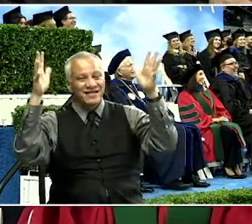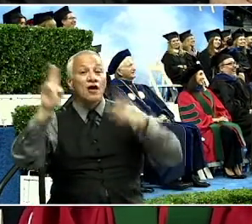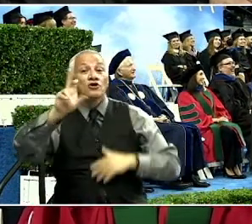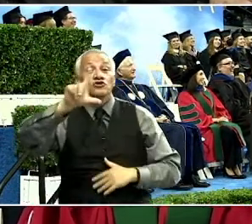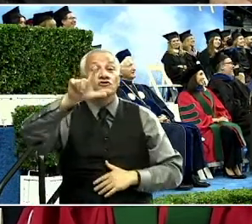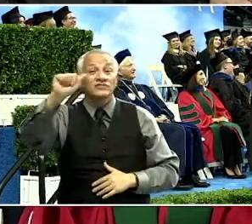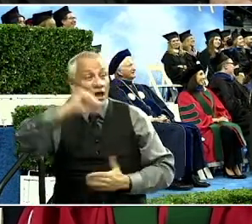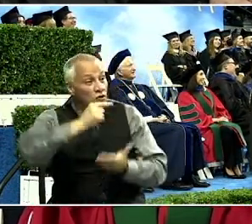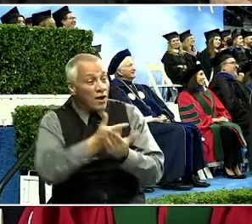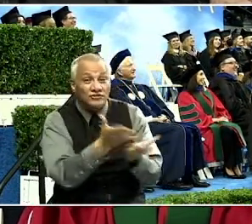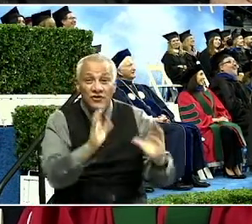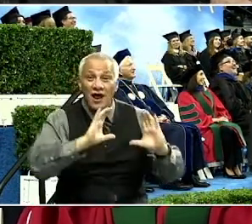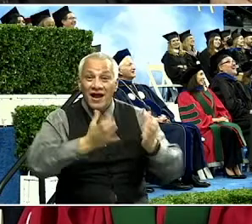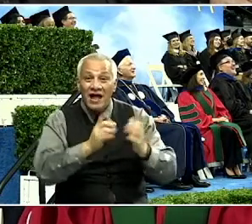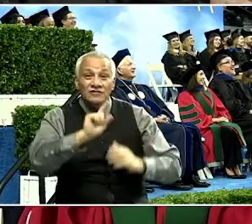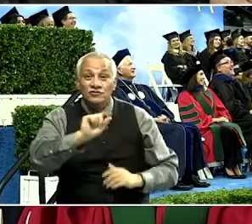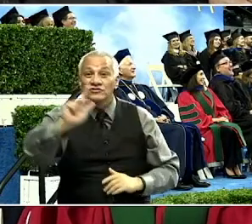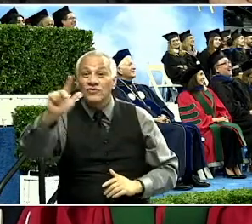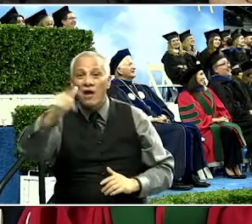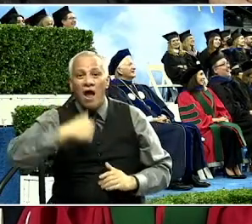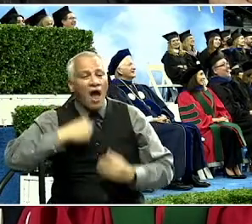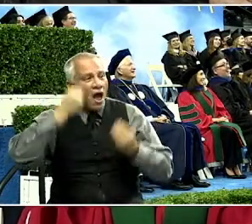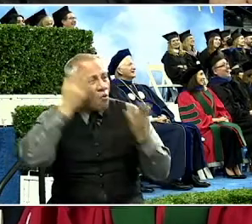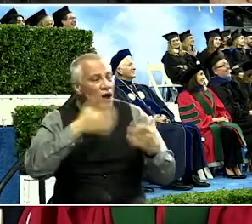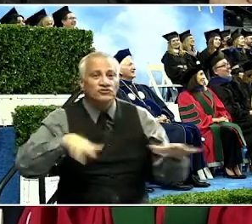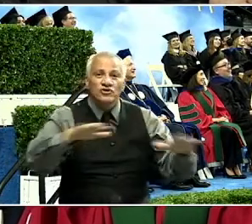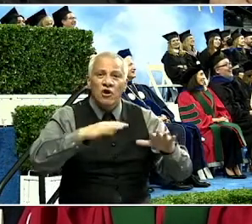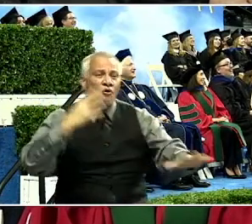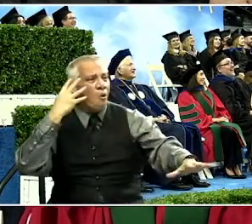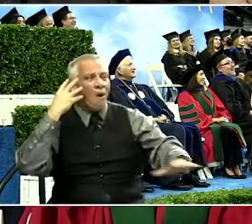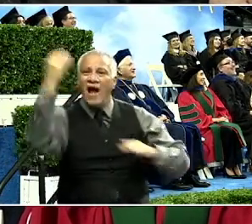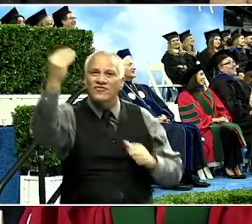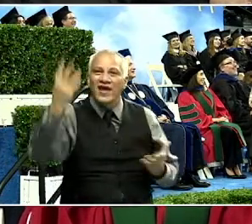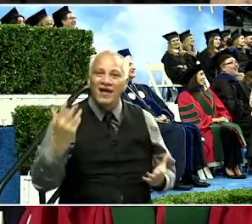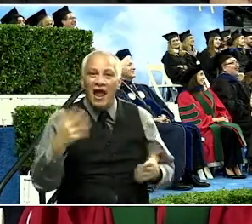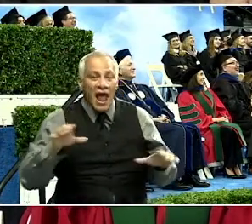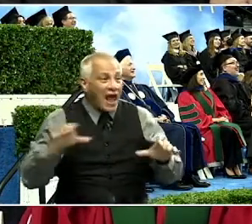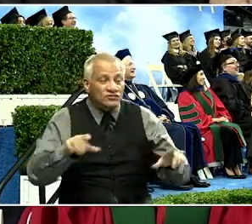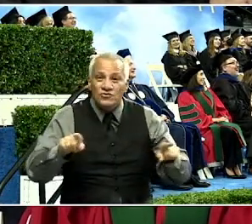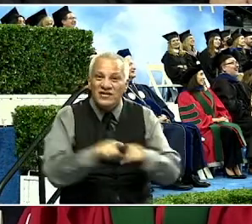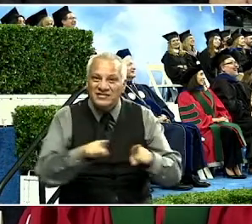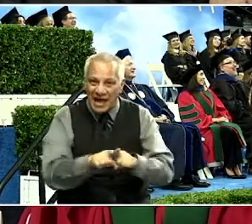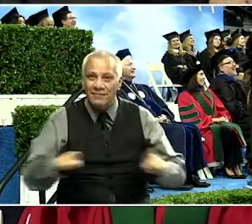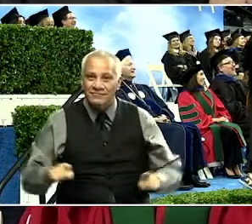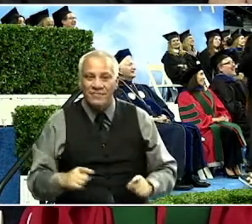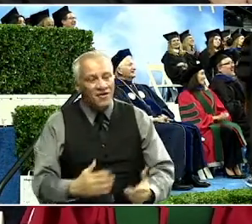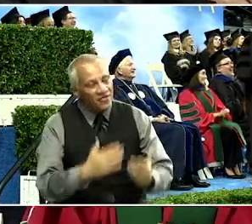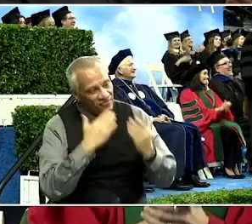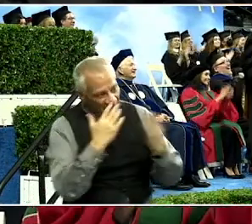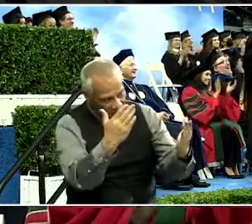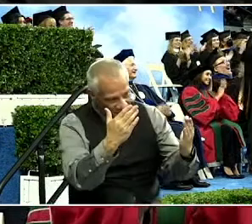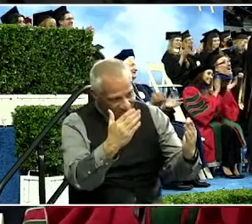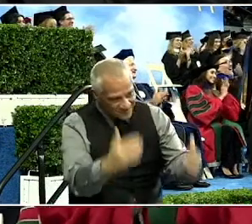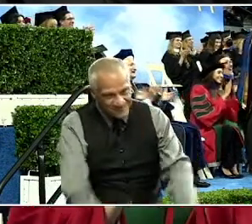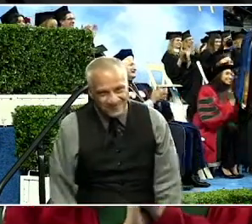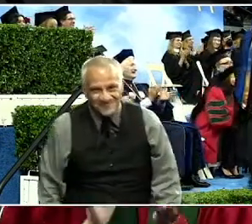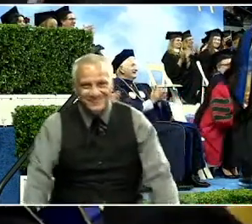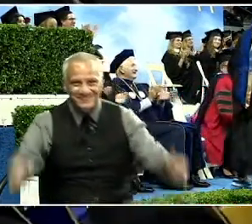UCLA's graduating class of 2023, I want you all to go out there and do the same. Thank you.